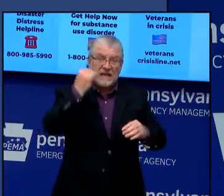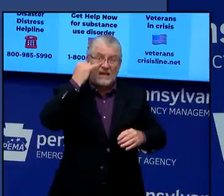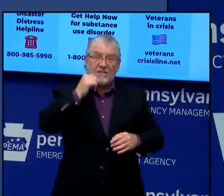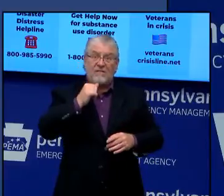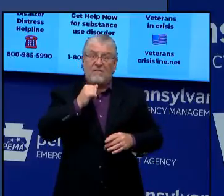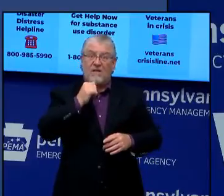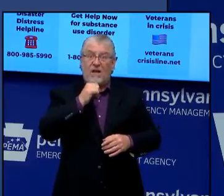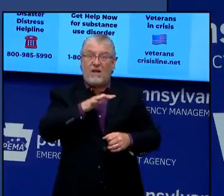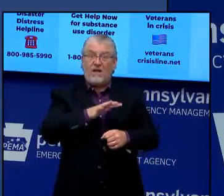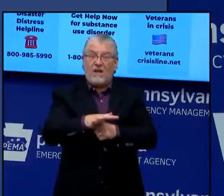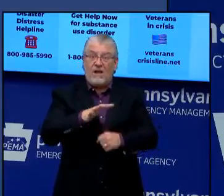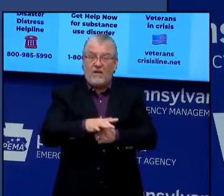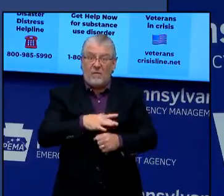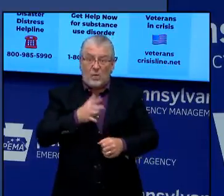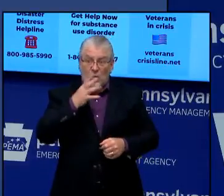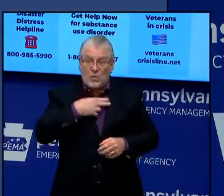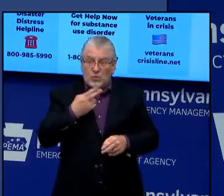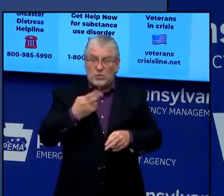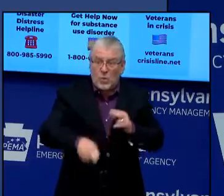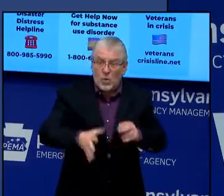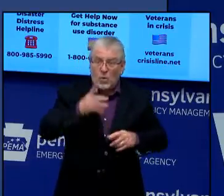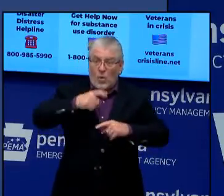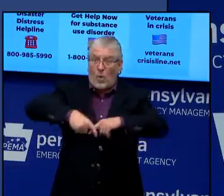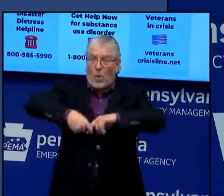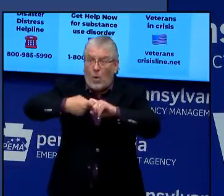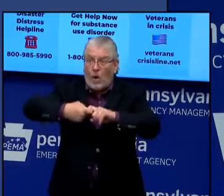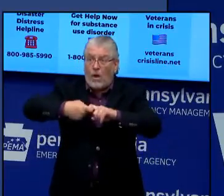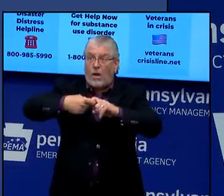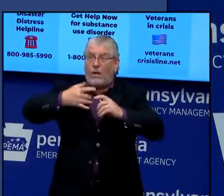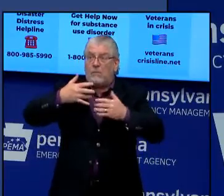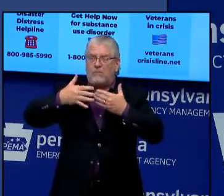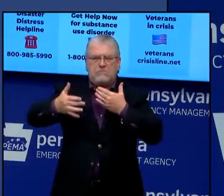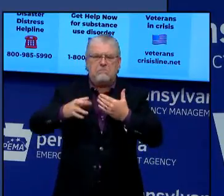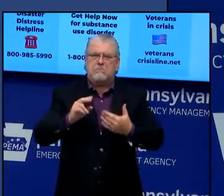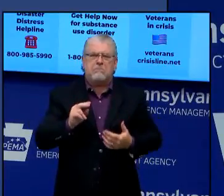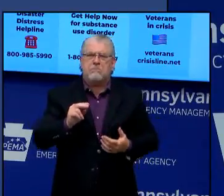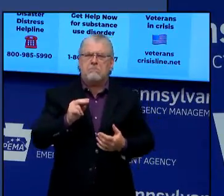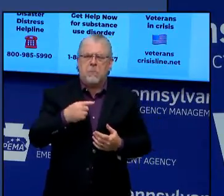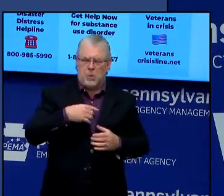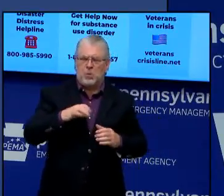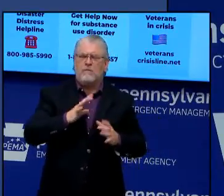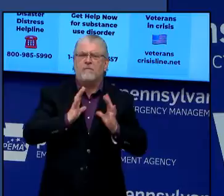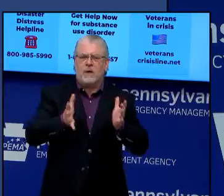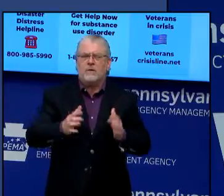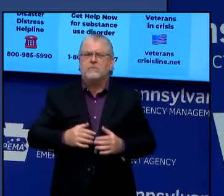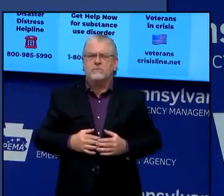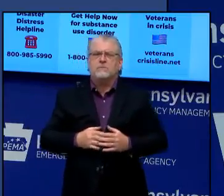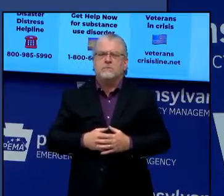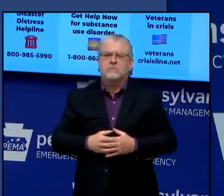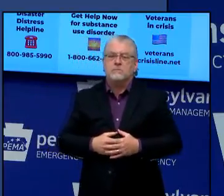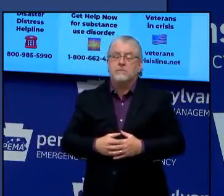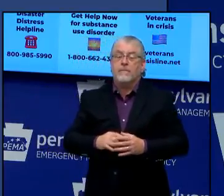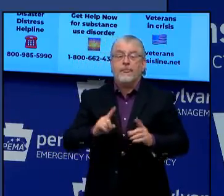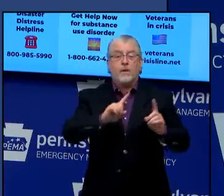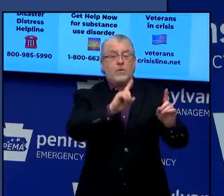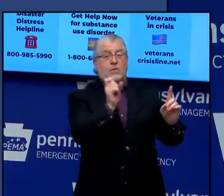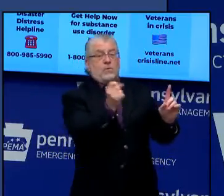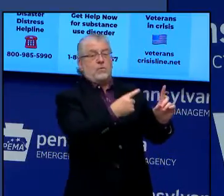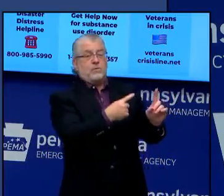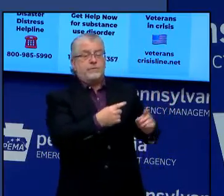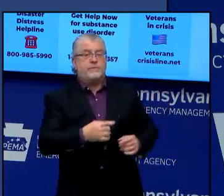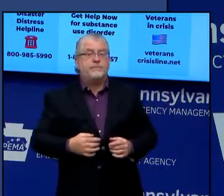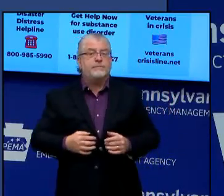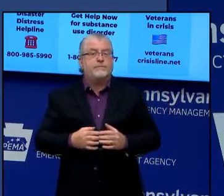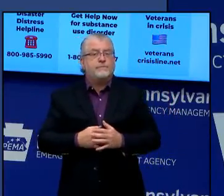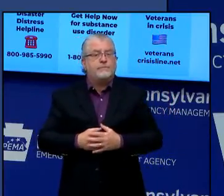that we identify that will go from red to yellow. This question is from WNEP. Regarding the